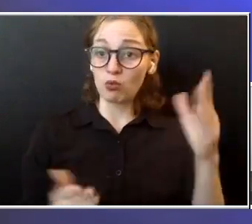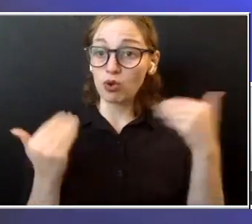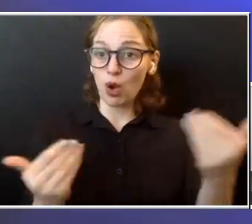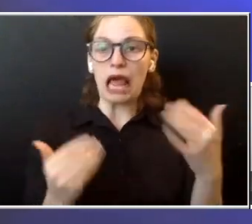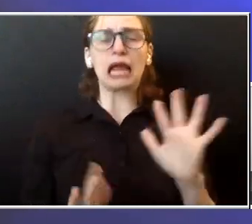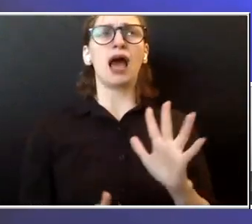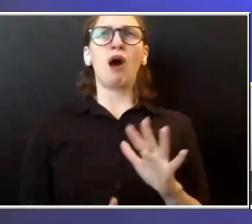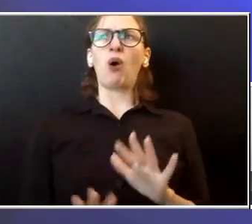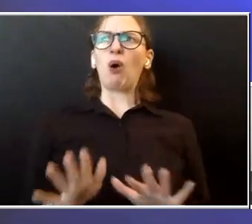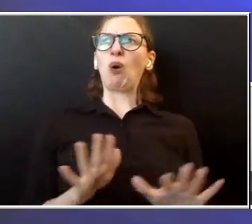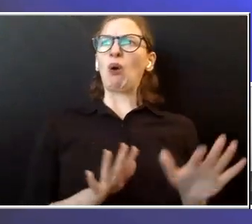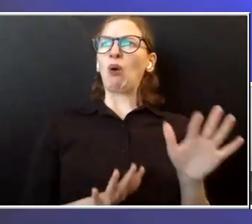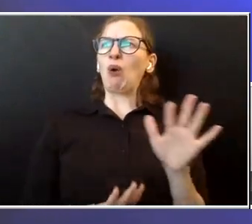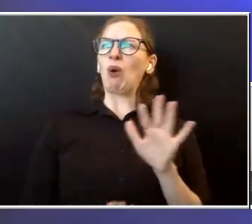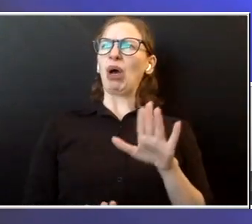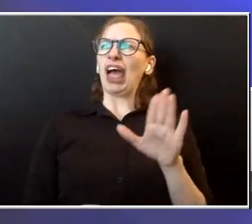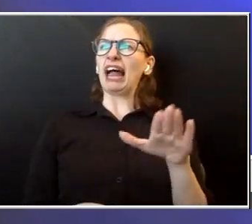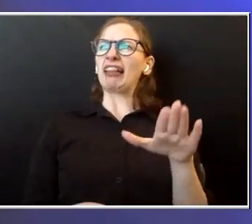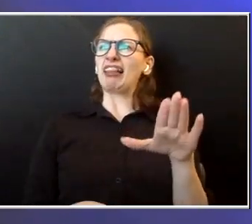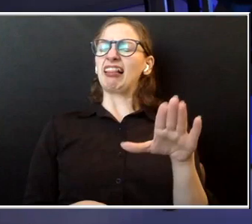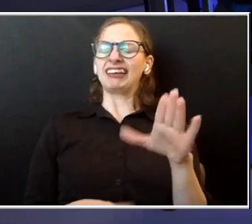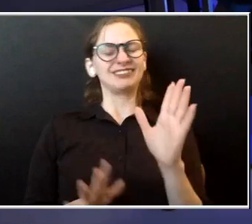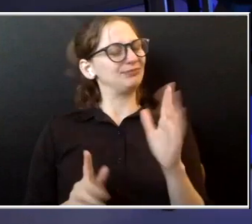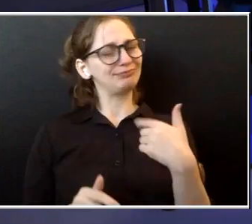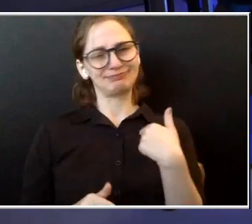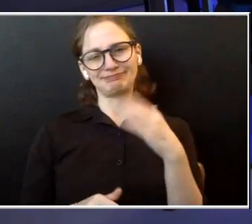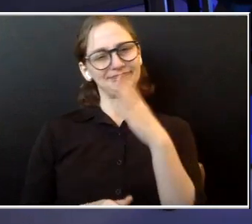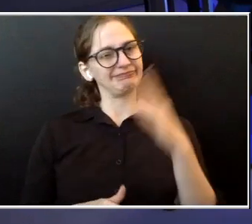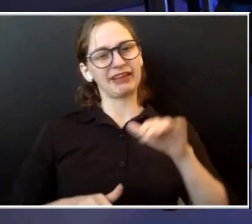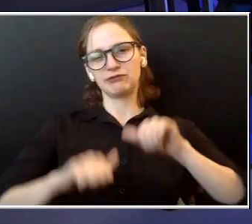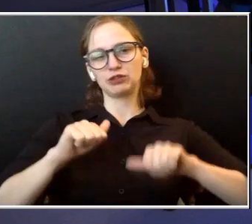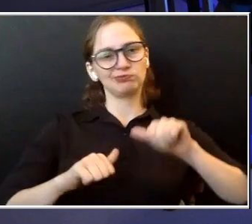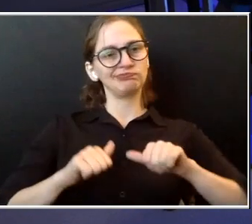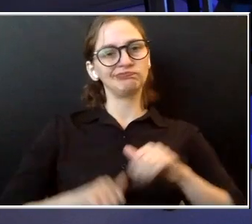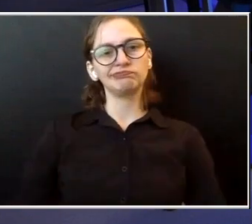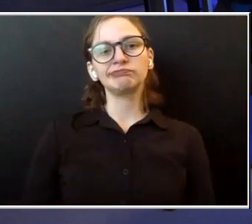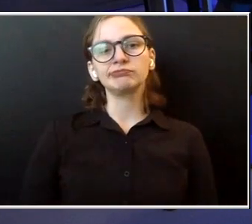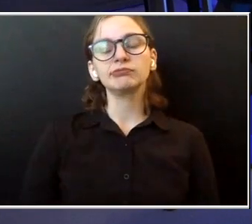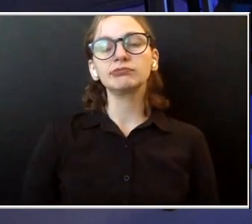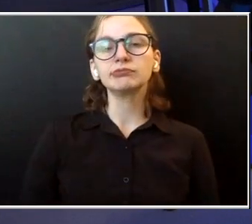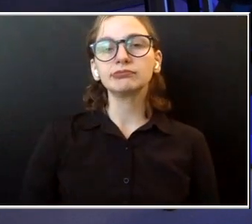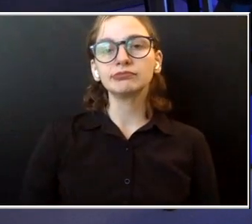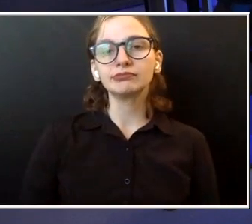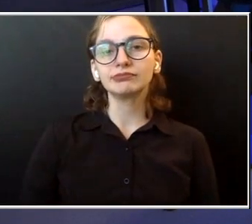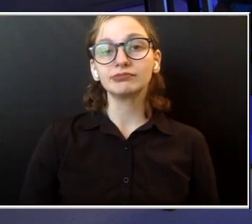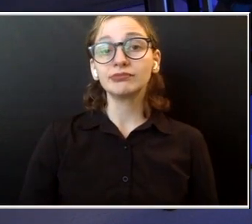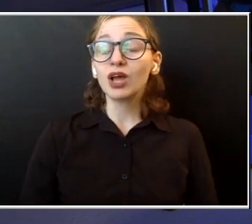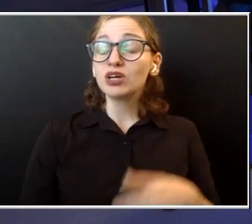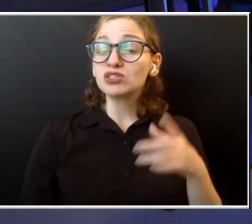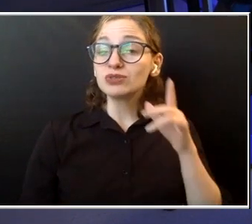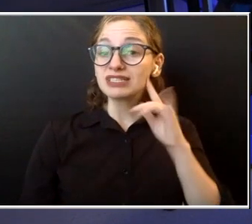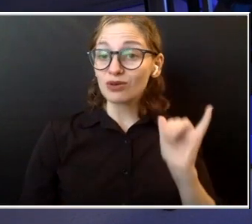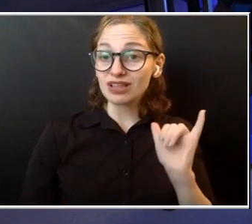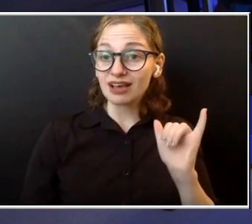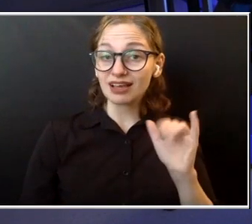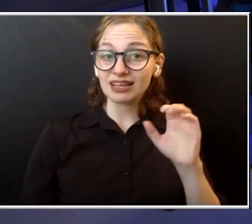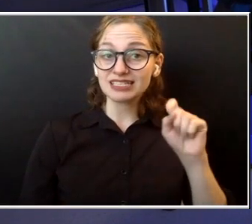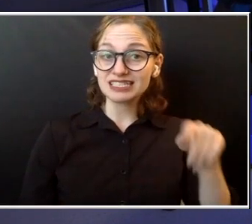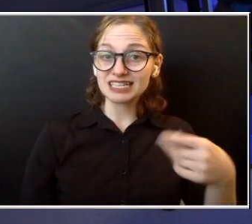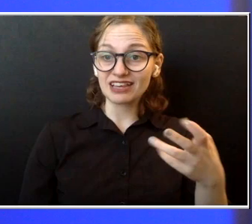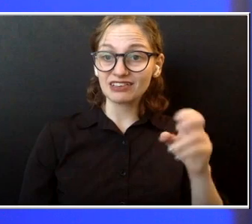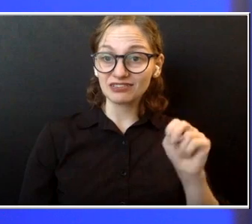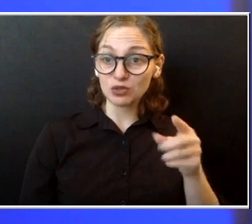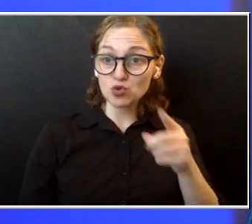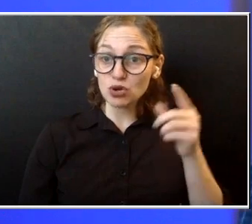So, yeah, I never hesitated. Now, Steve, it sounds like it was a complete surprise when Cindy gave you the news. Yep. Tell us a little bit about that moment. I got a